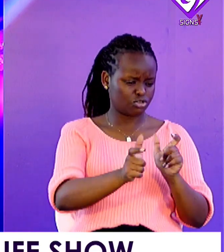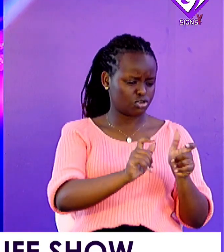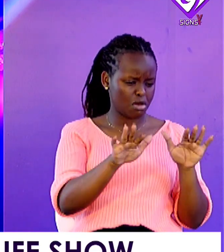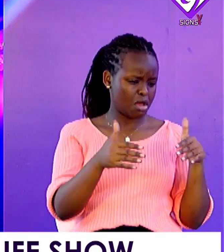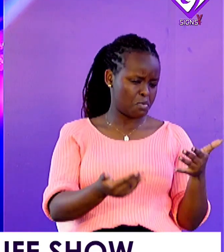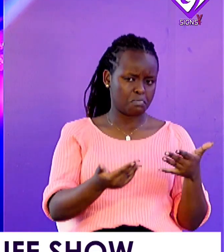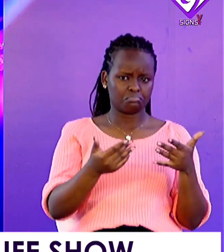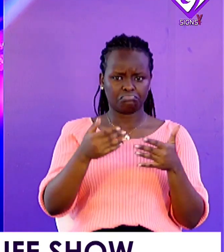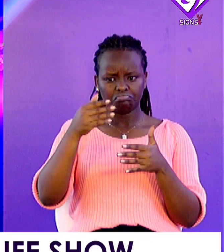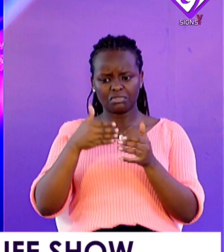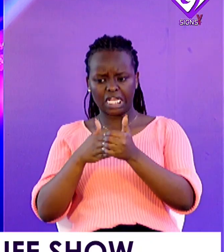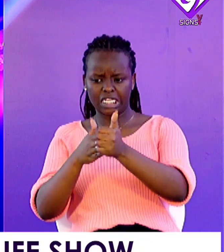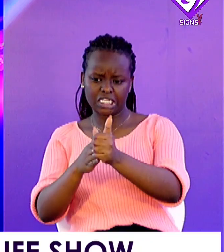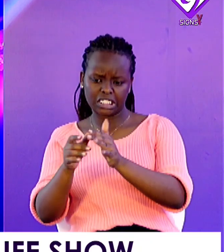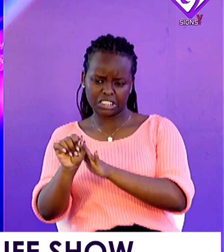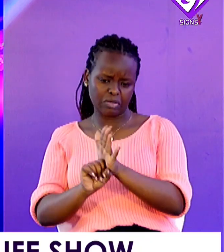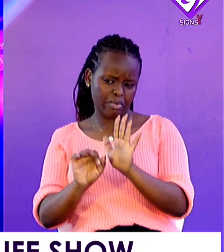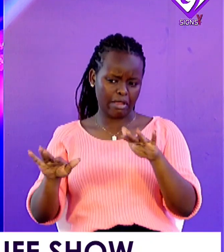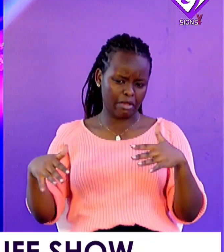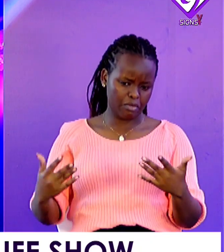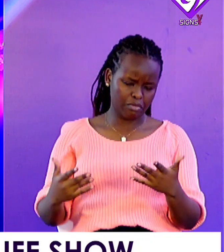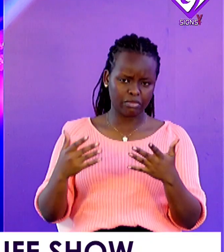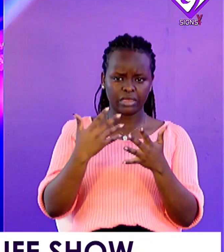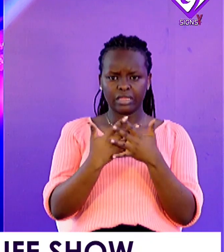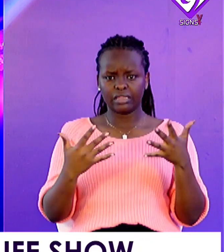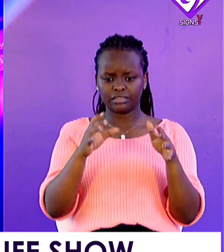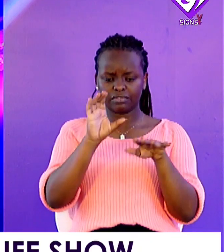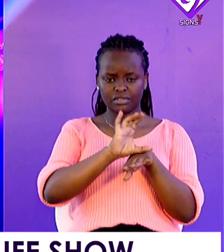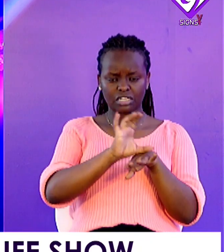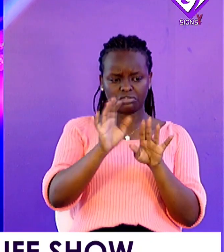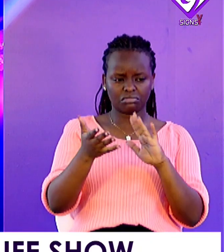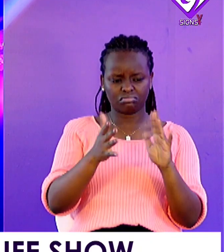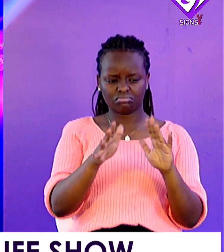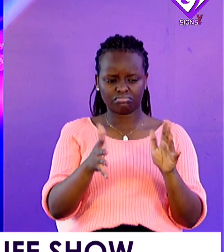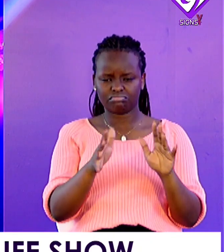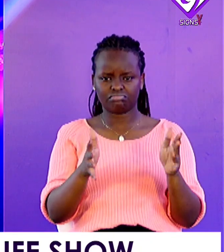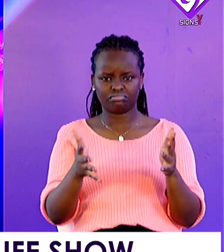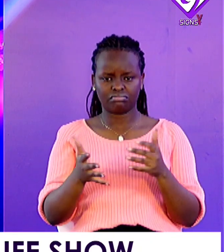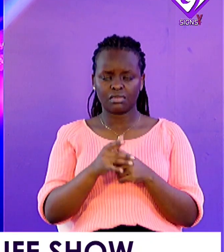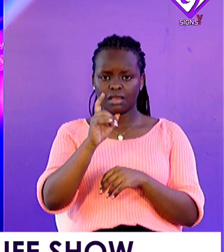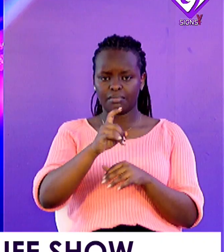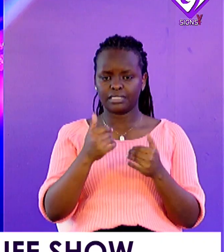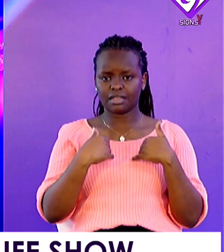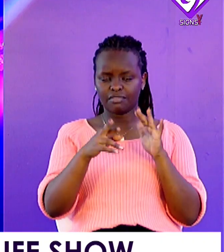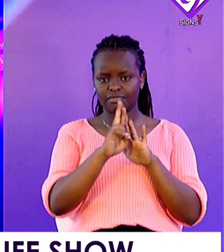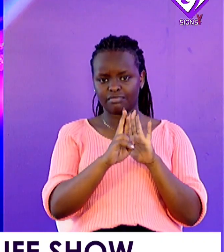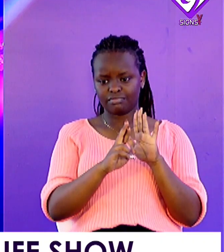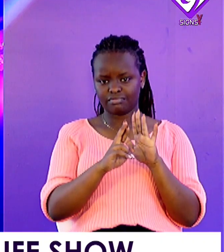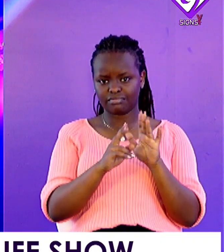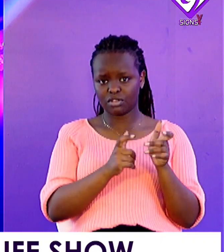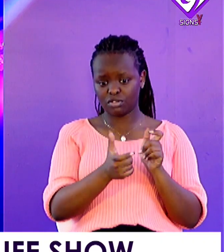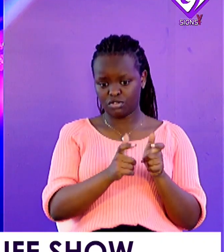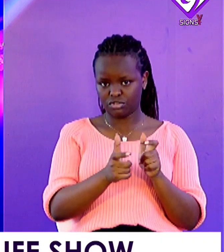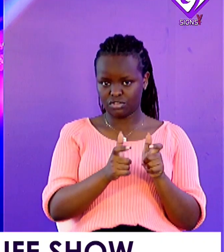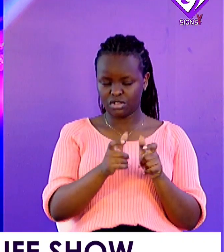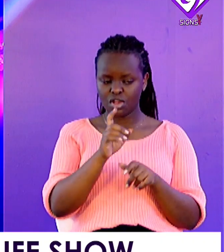some form of governance on how the matters of the church are run, even in looking at the